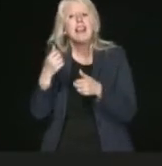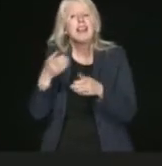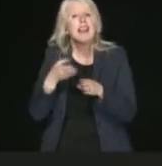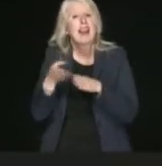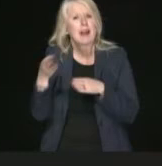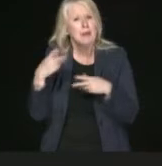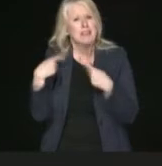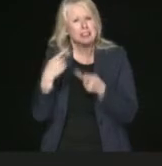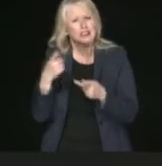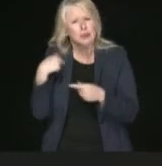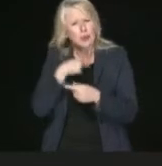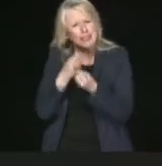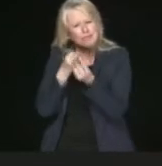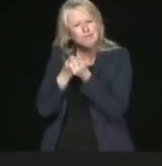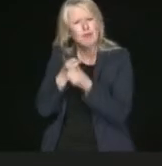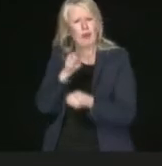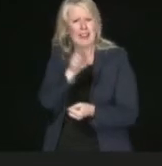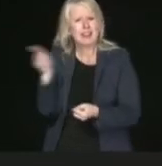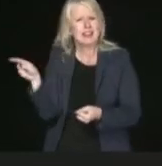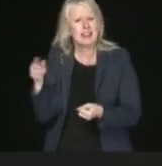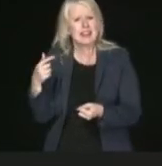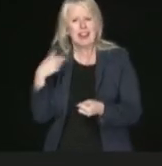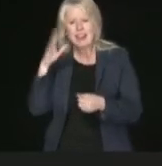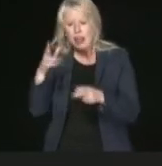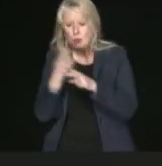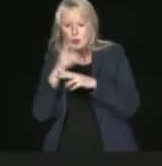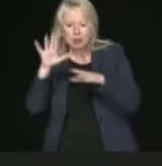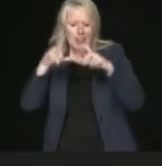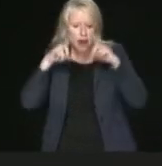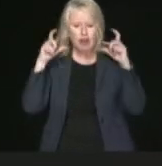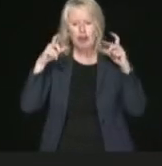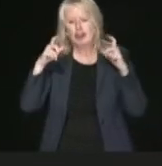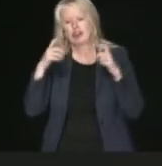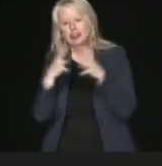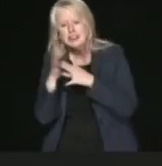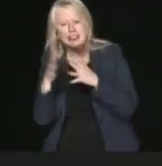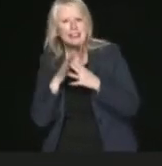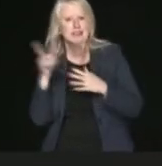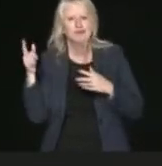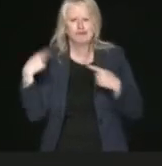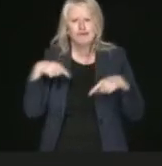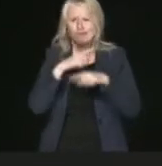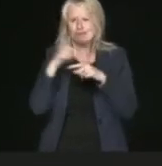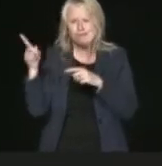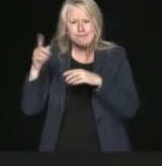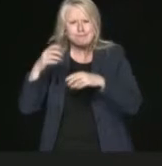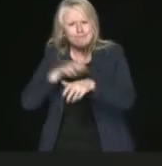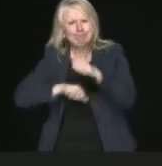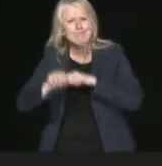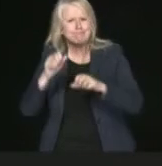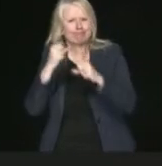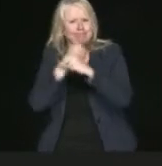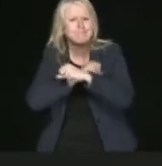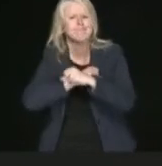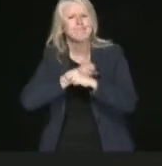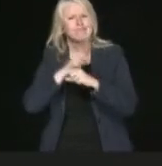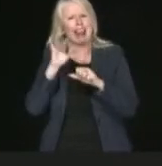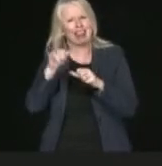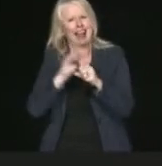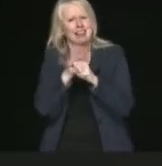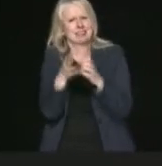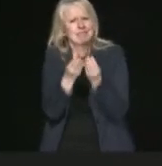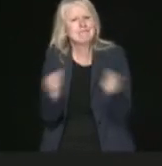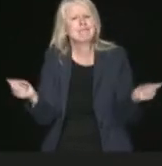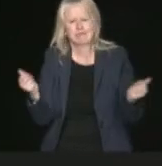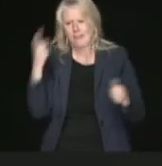their back as they don their protective gear, as they go into battle against this virus for the rest of us.